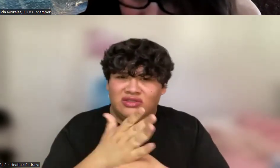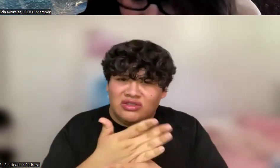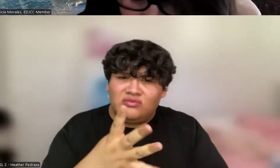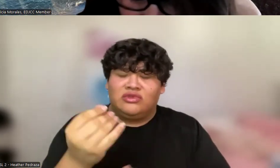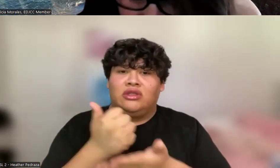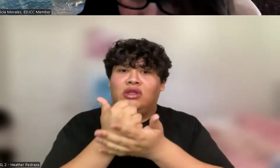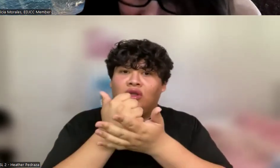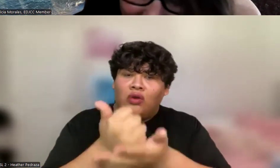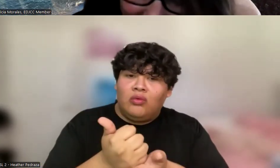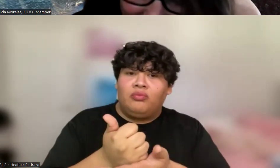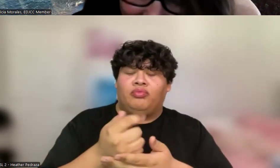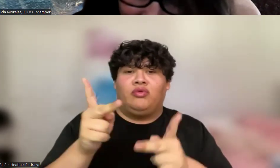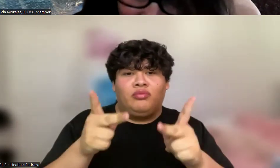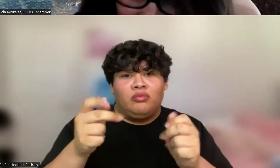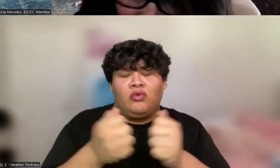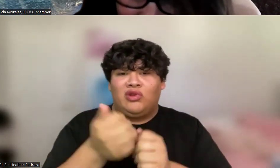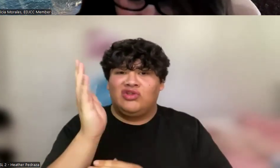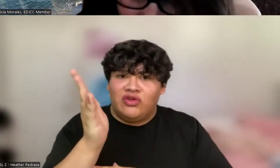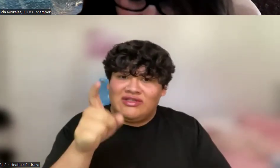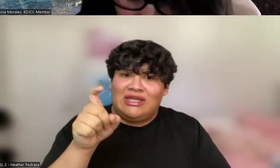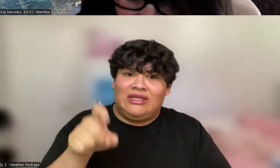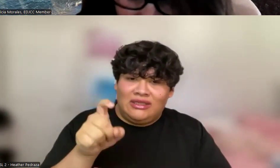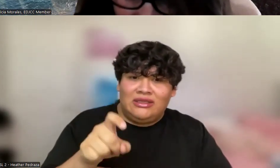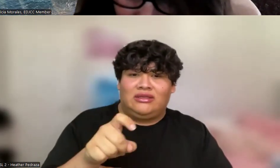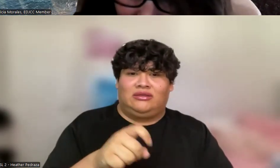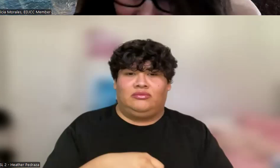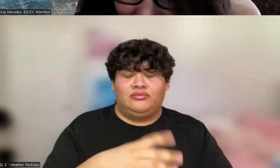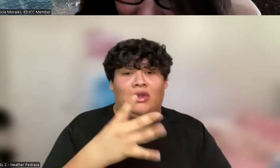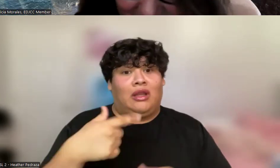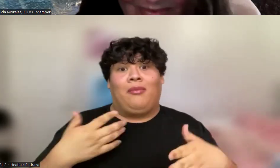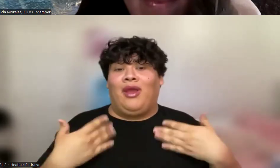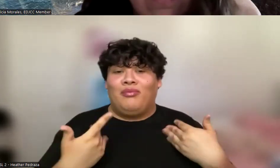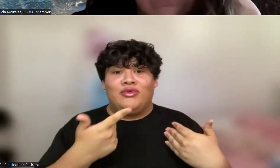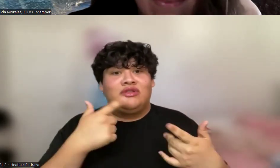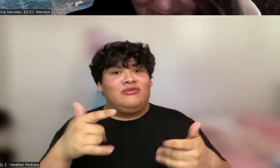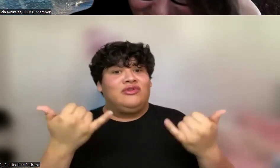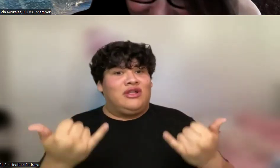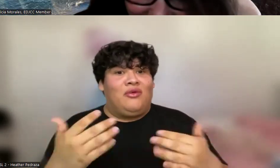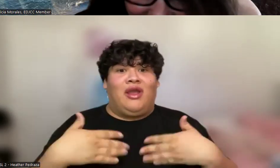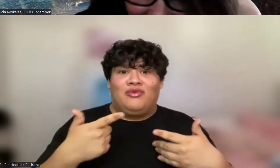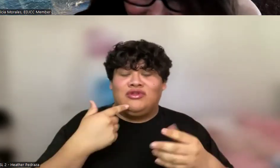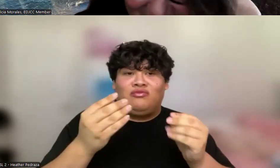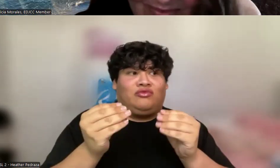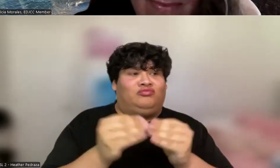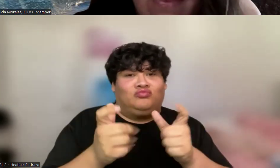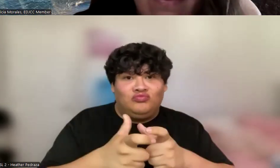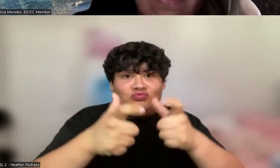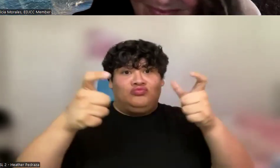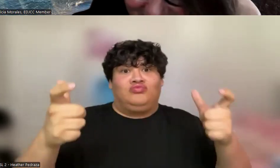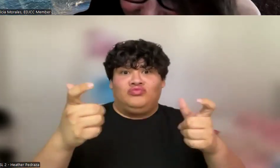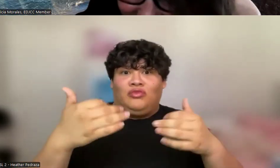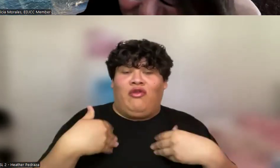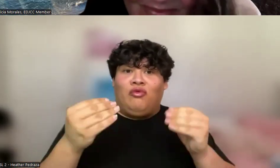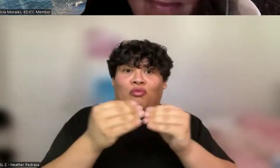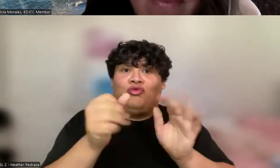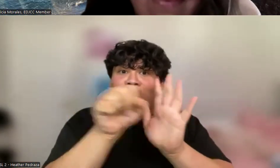ensure individuals receive the services they need. And I'm happy to say that we're also now beginning to branch out and look at lessons from other